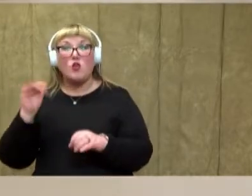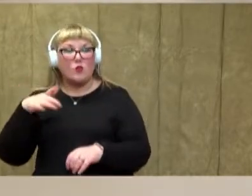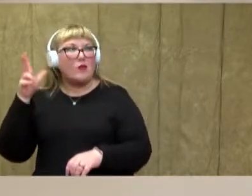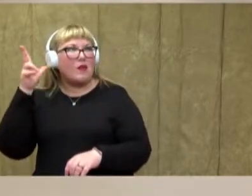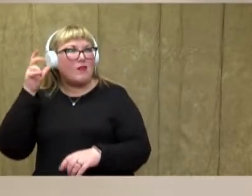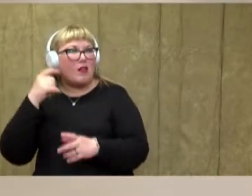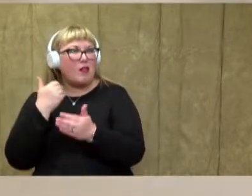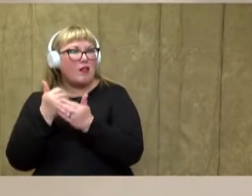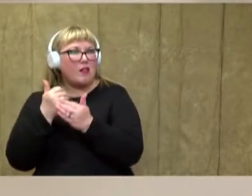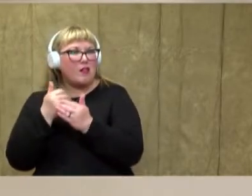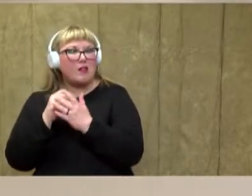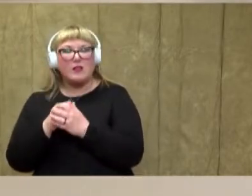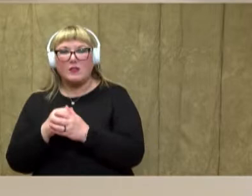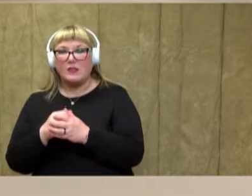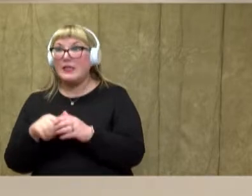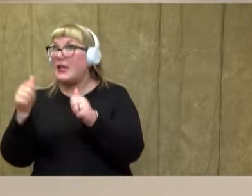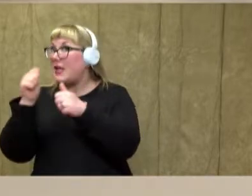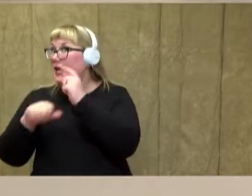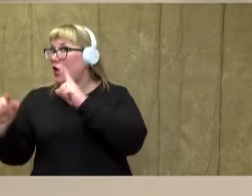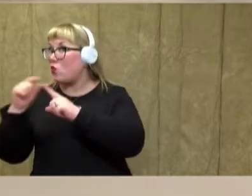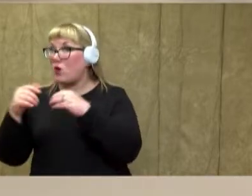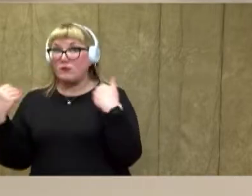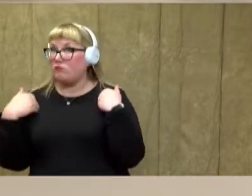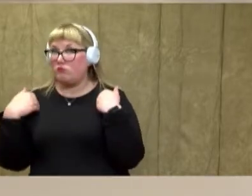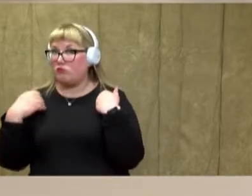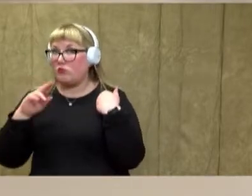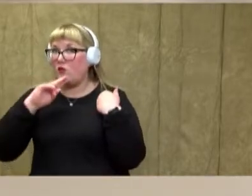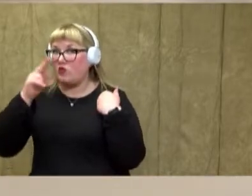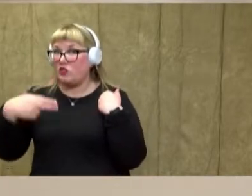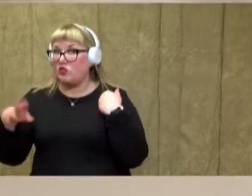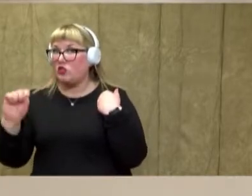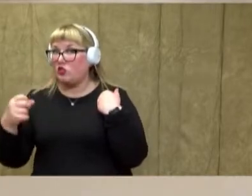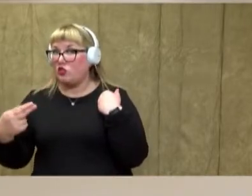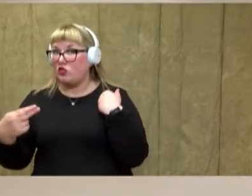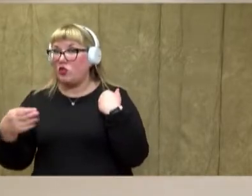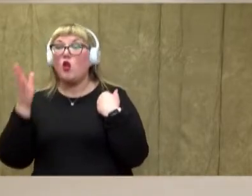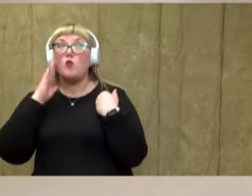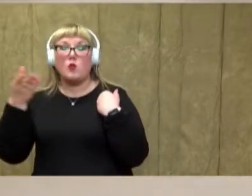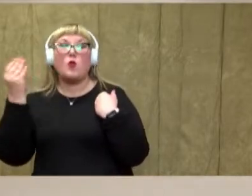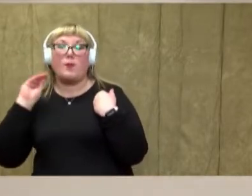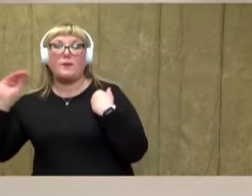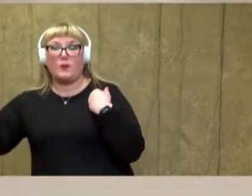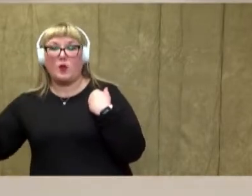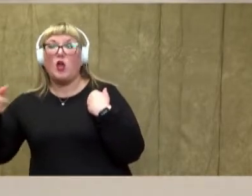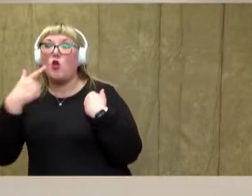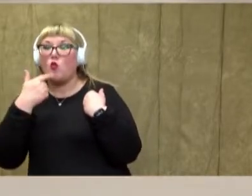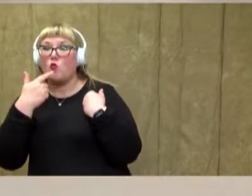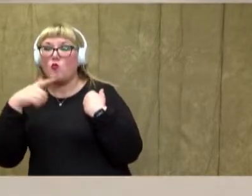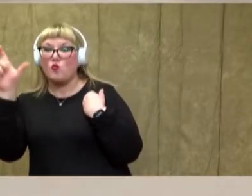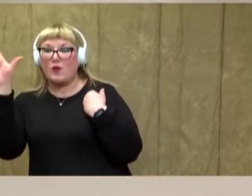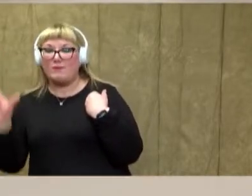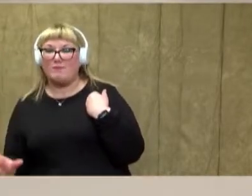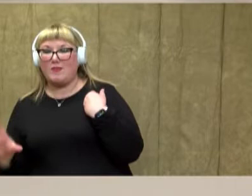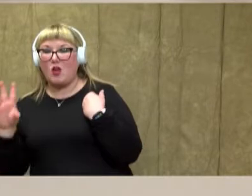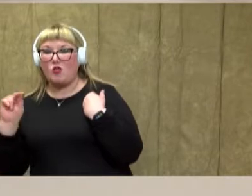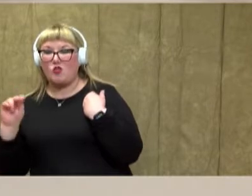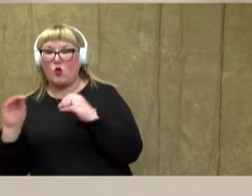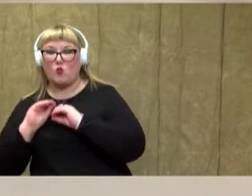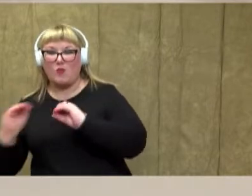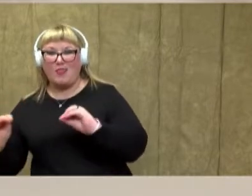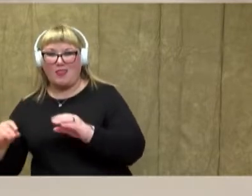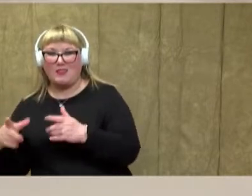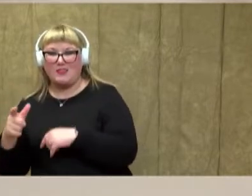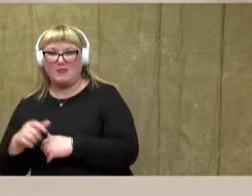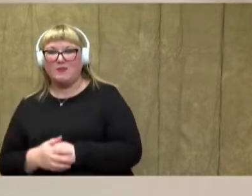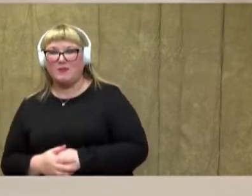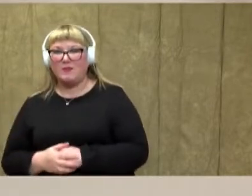closely. Any word that does not have the SH sound in it, we're going to place here on this side. Once again, I want you all to look up here